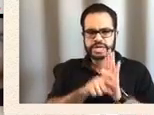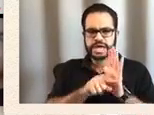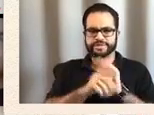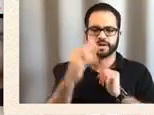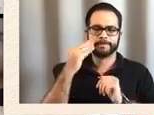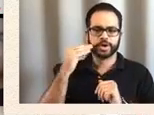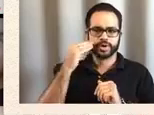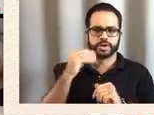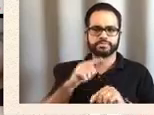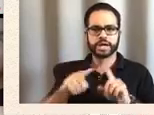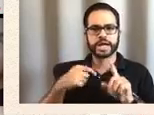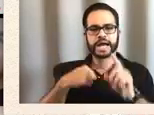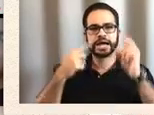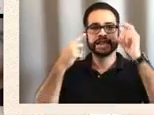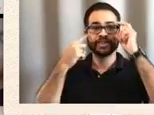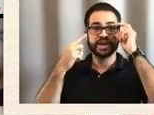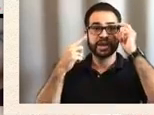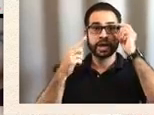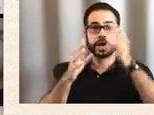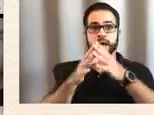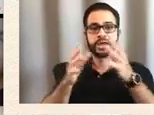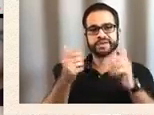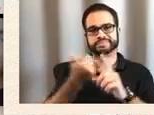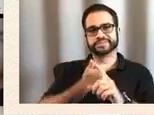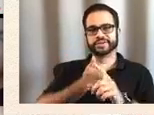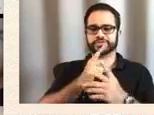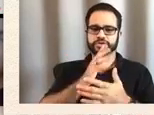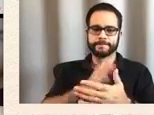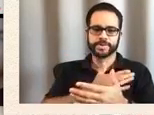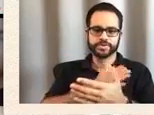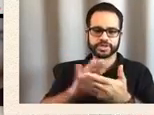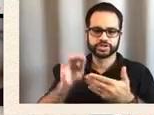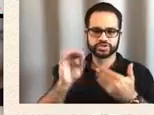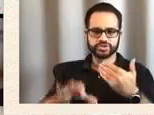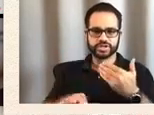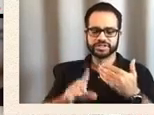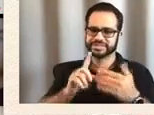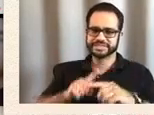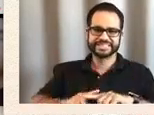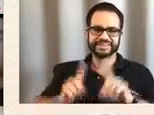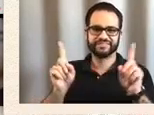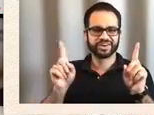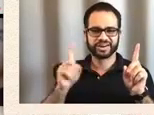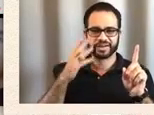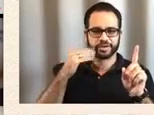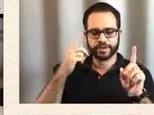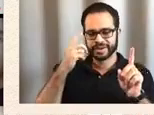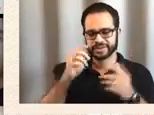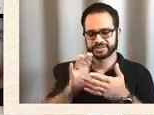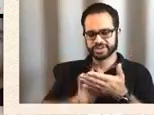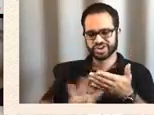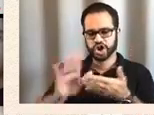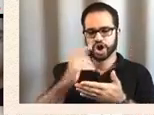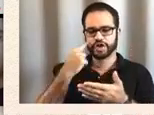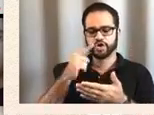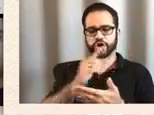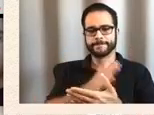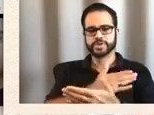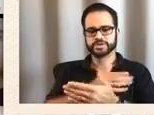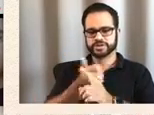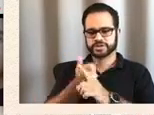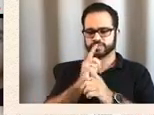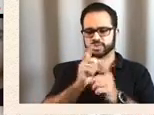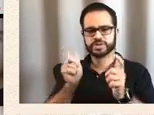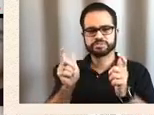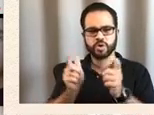lot of it is just being a music student. It's different because the College of Music is a smaller just kind of thing